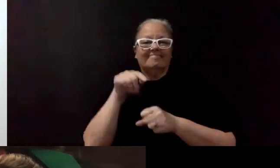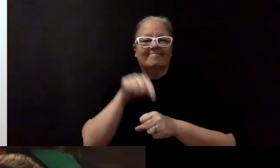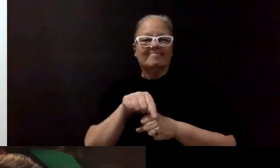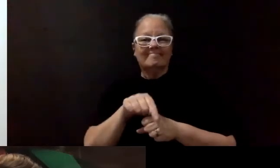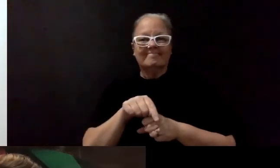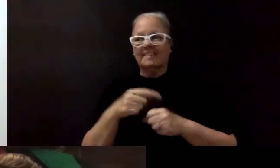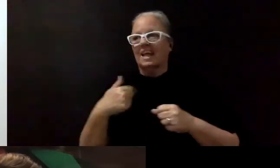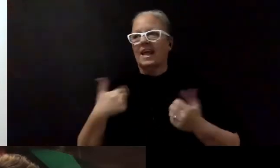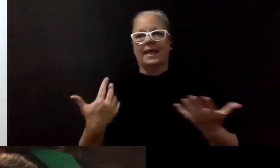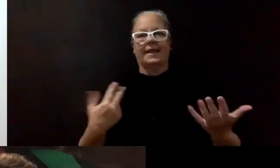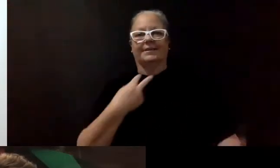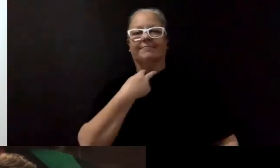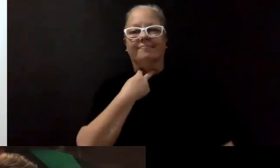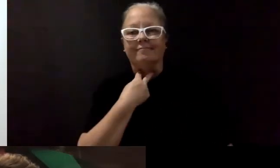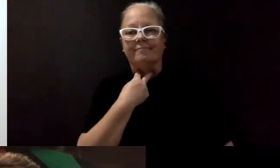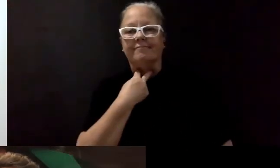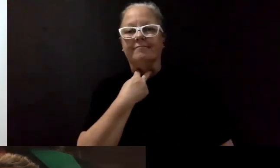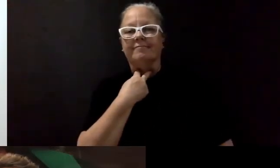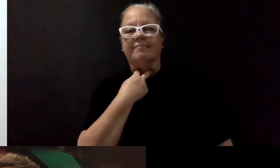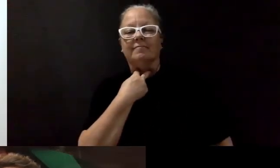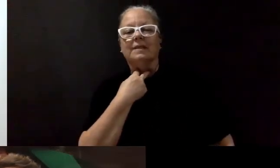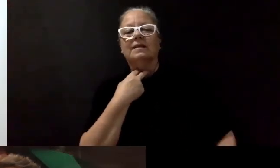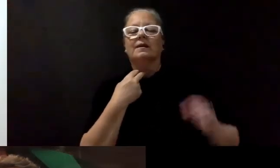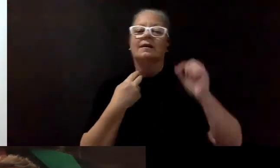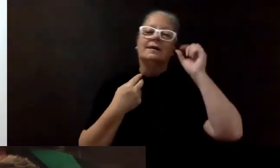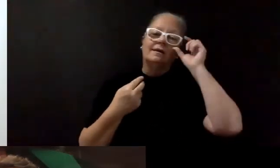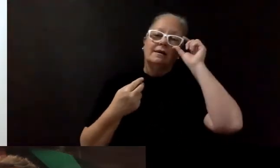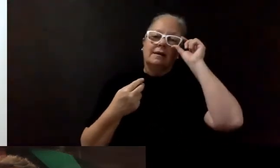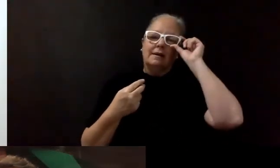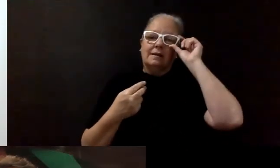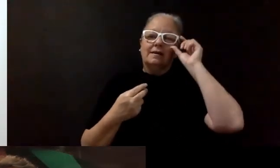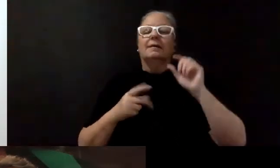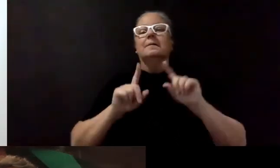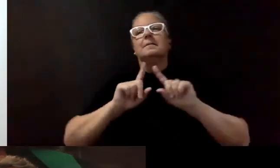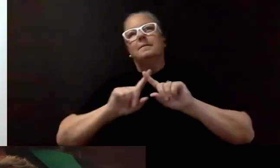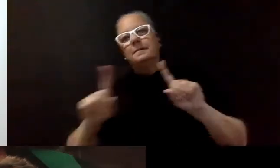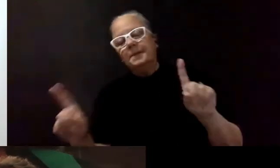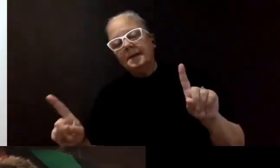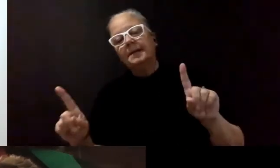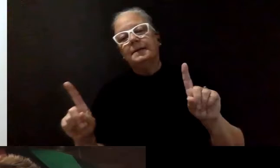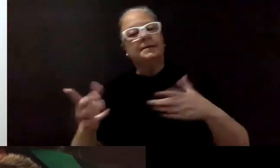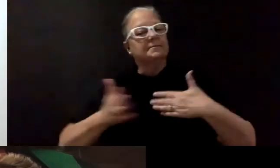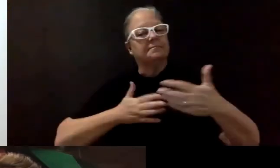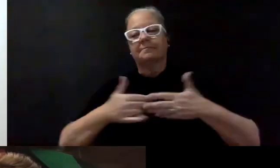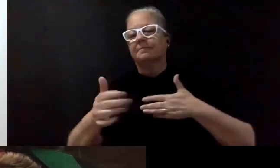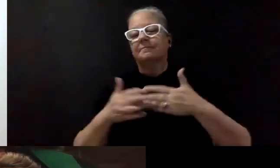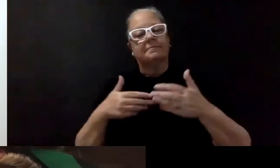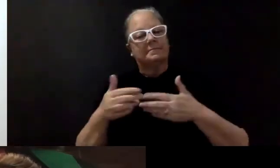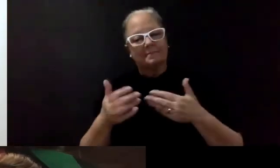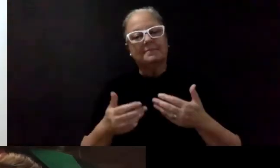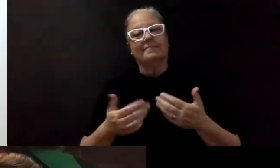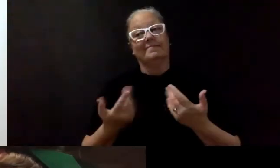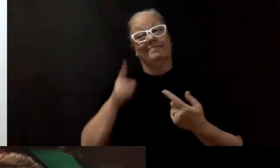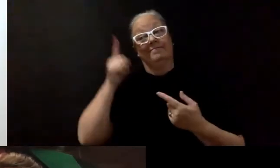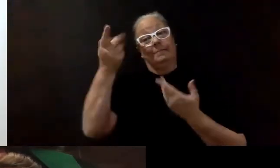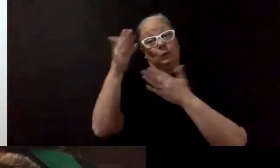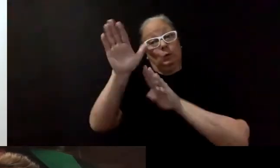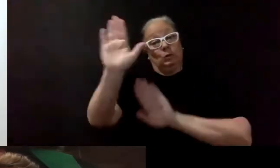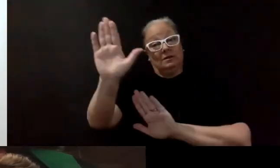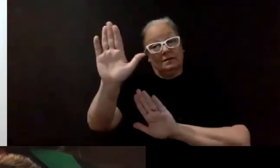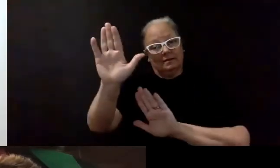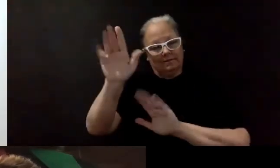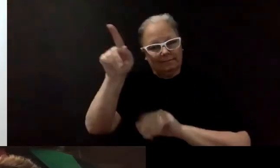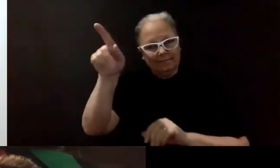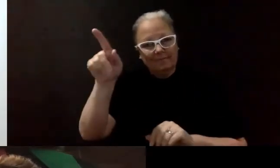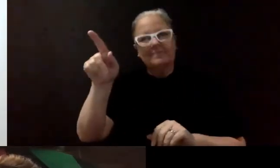situation. We were quite lucky that that especially in New Zealand, we weren't hit as